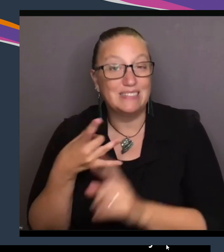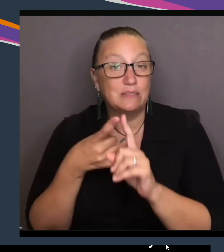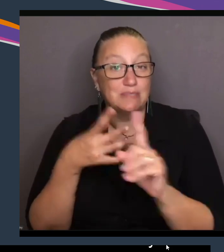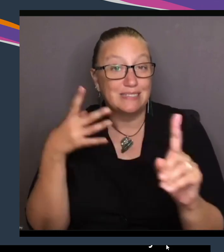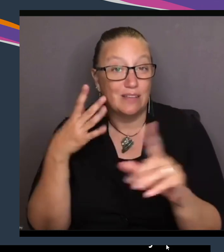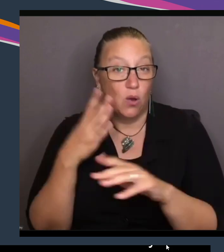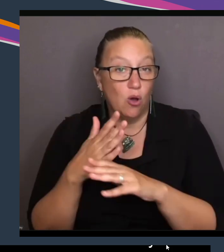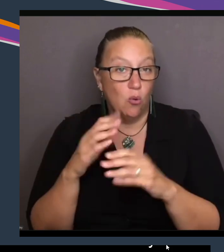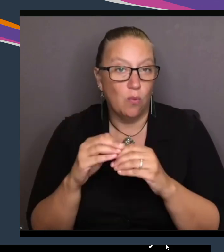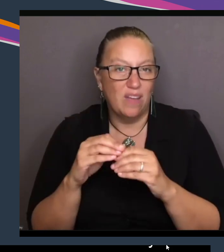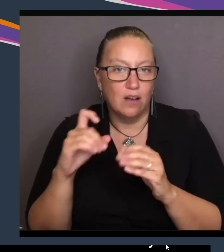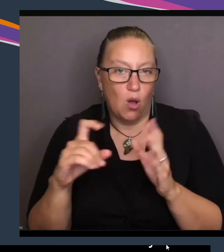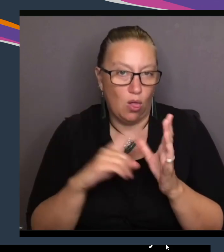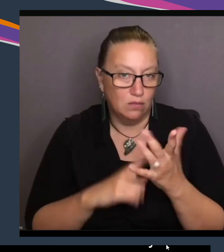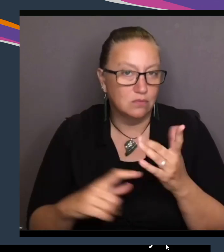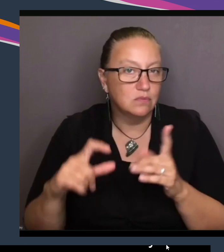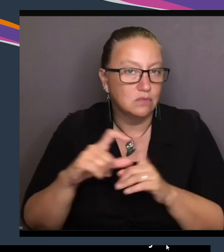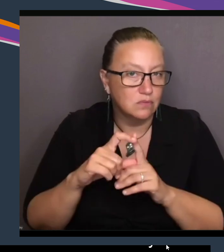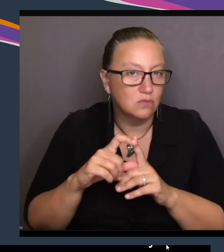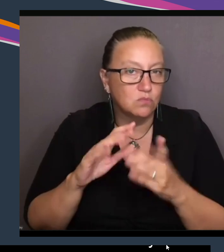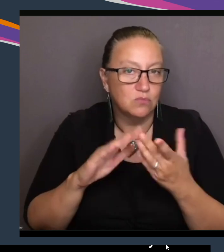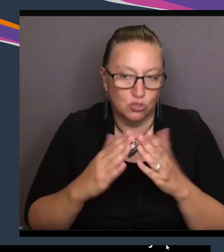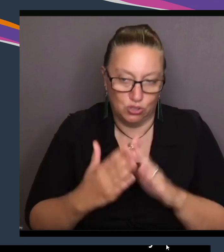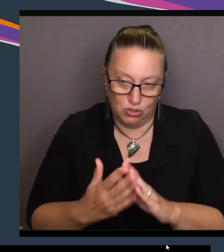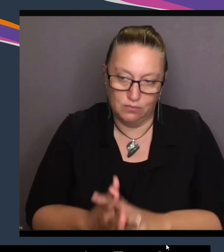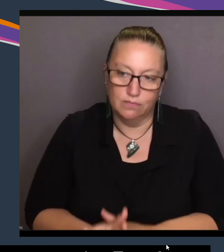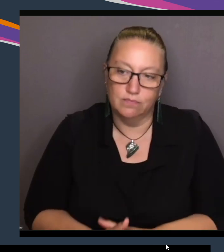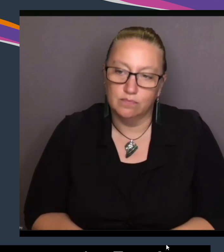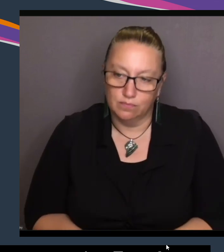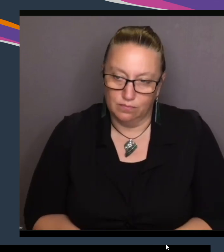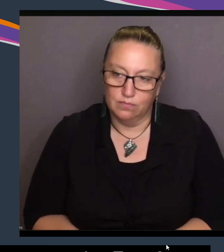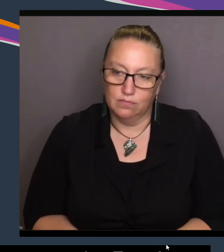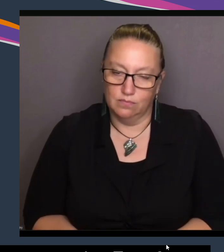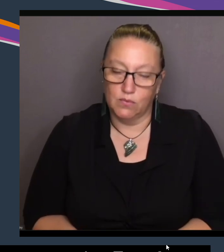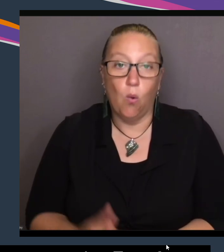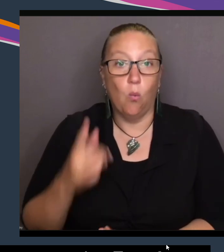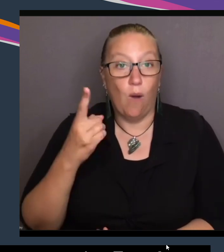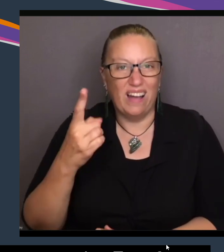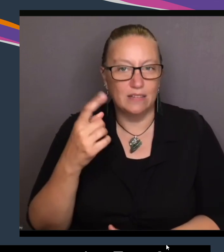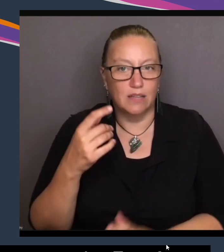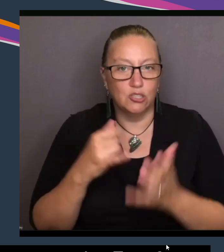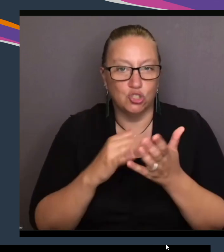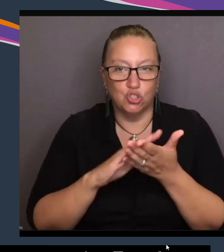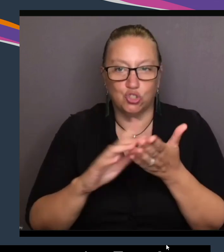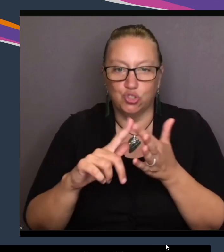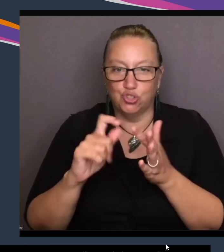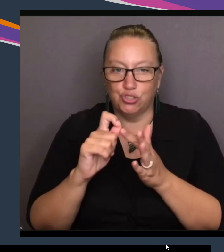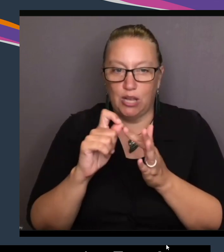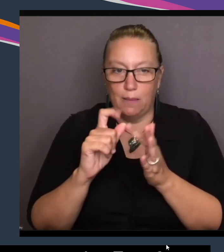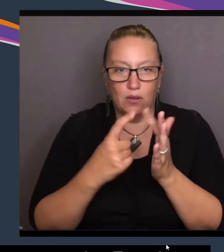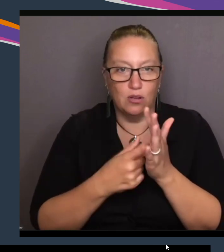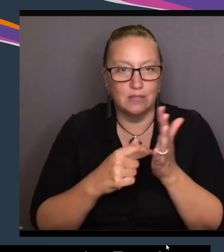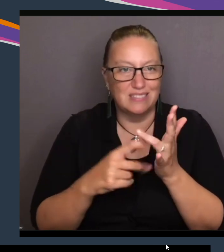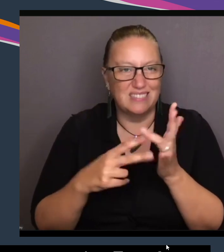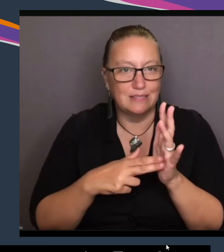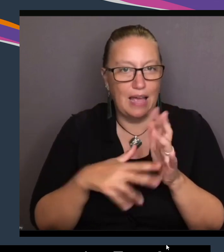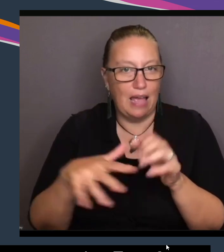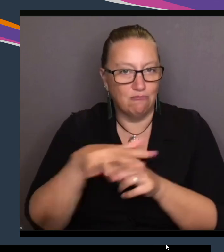culturally and linguistically diverse communities. One's in the Shepparton area, where there's a